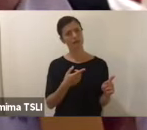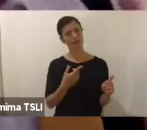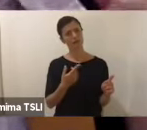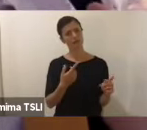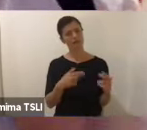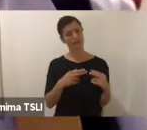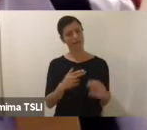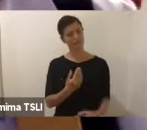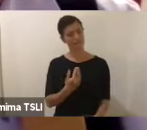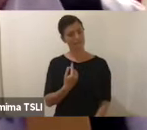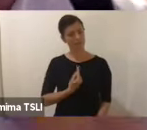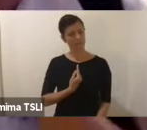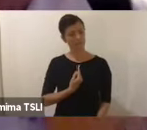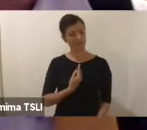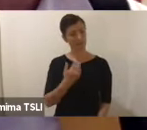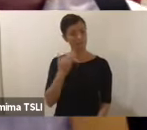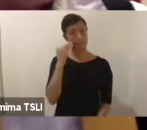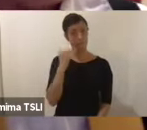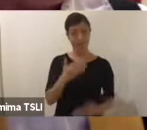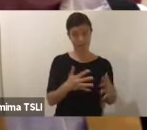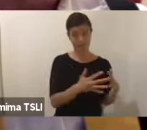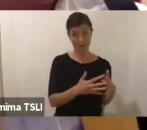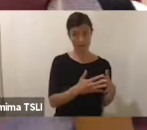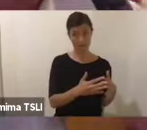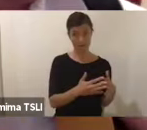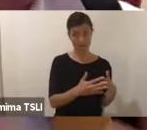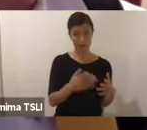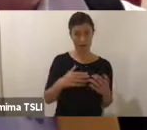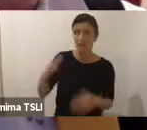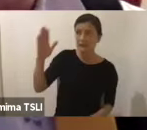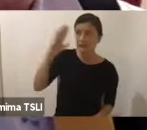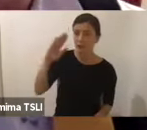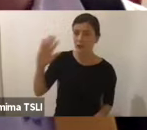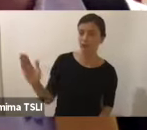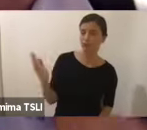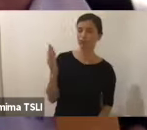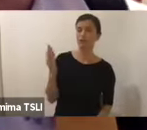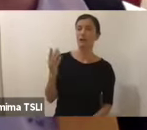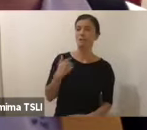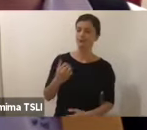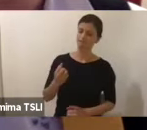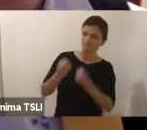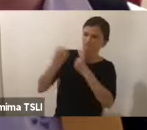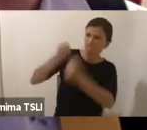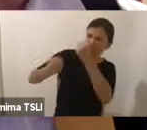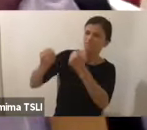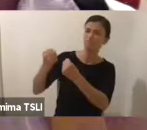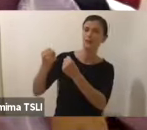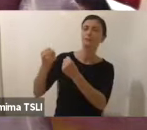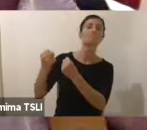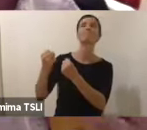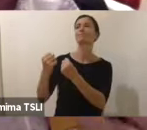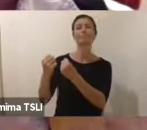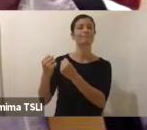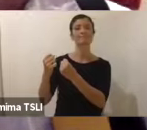put my fist together and fight um because the danger that i was facing was not a danger to